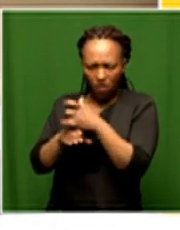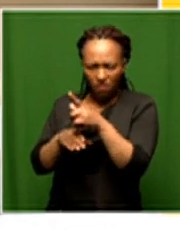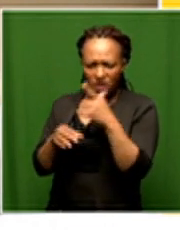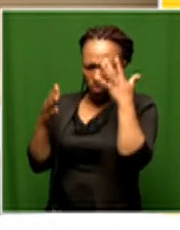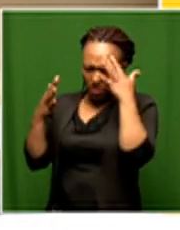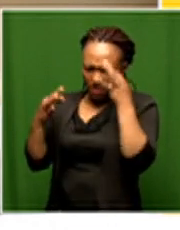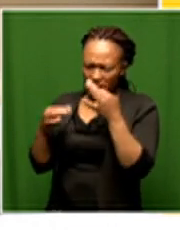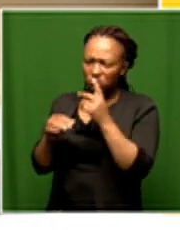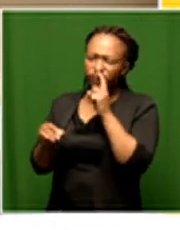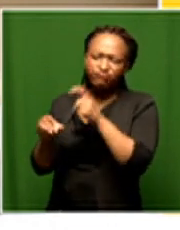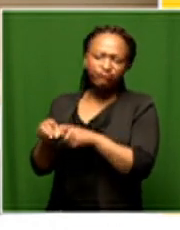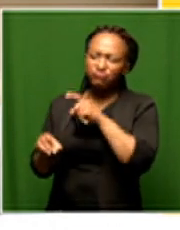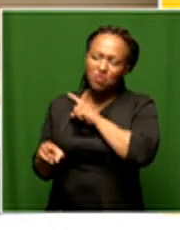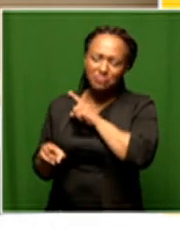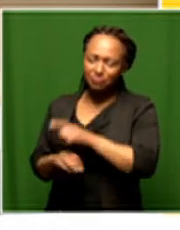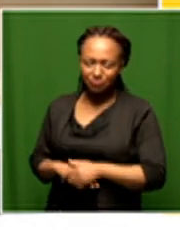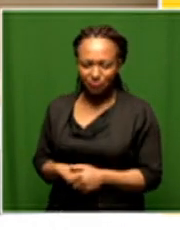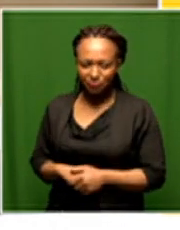you decide to enter.